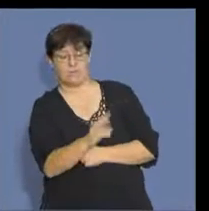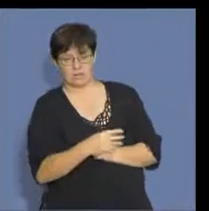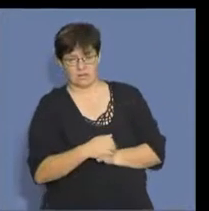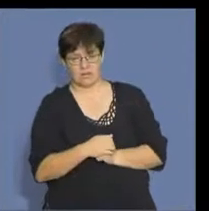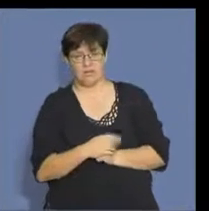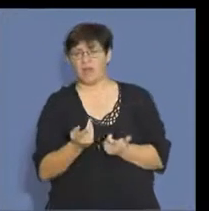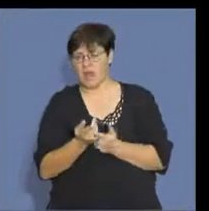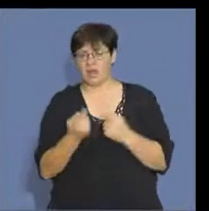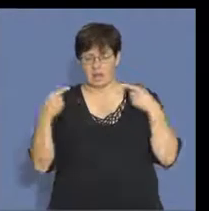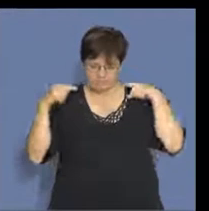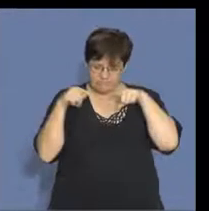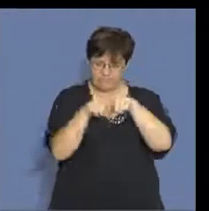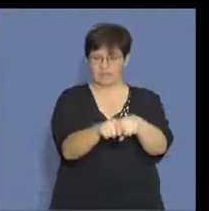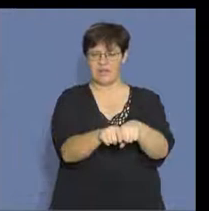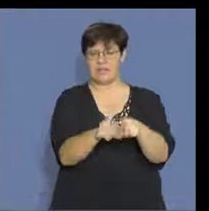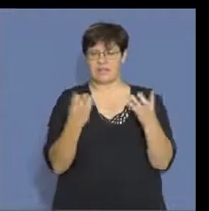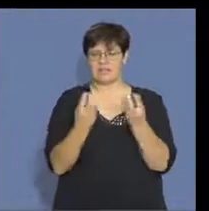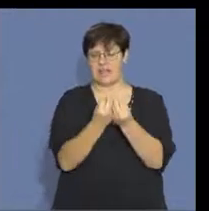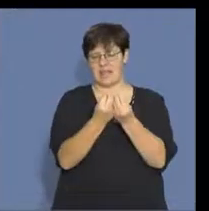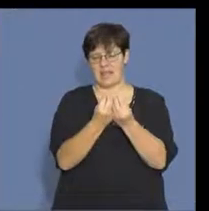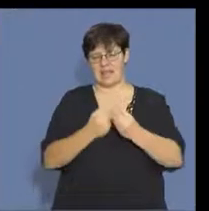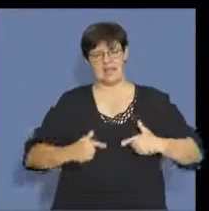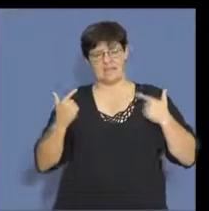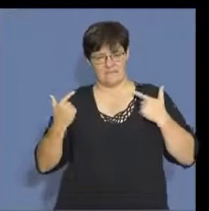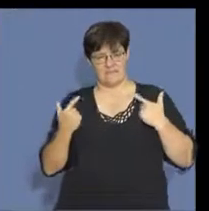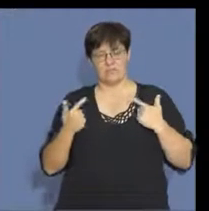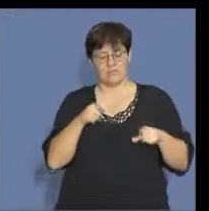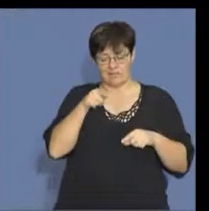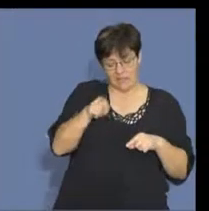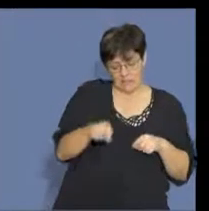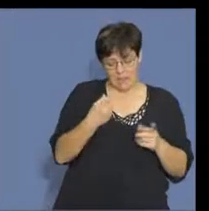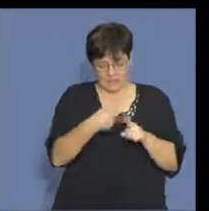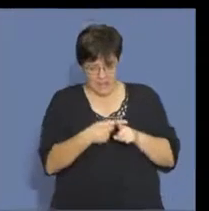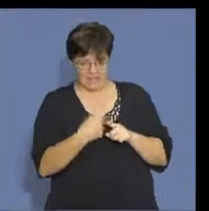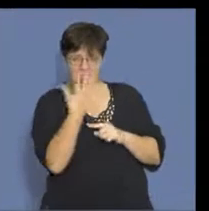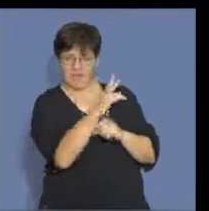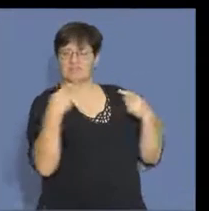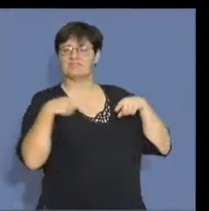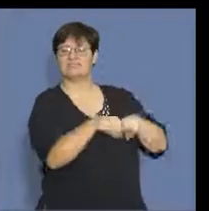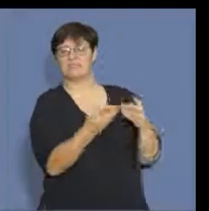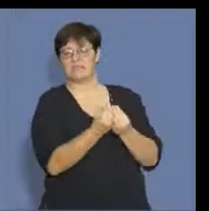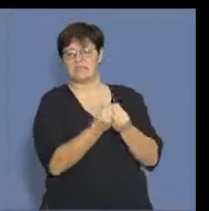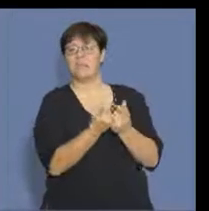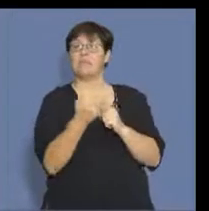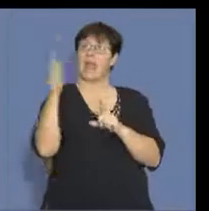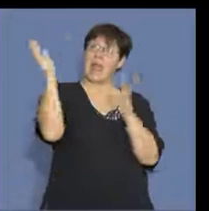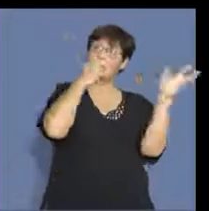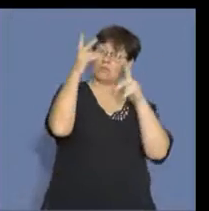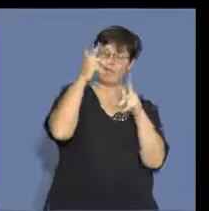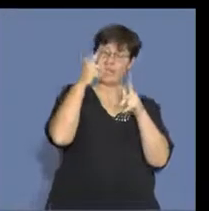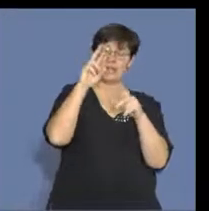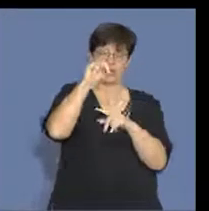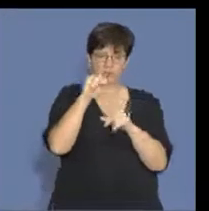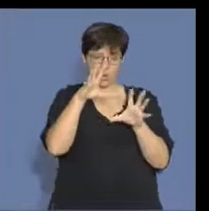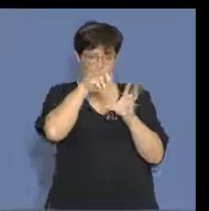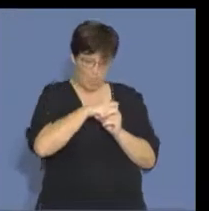live symbiotically. So they live together with the plant, and they're able to trap atmospheric nitrogen and